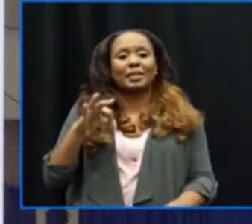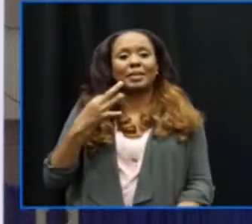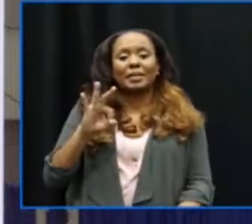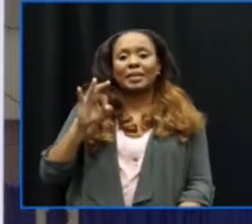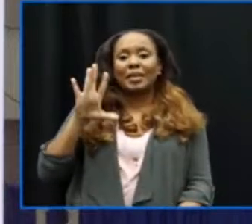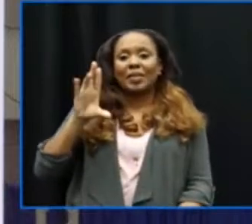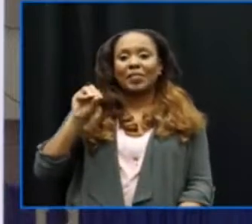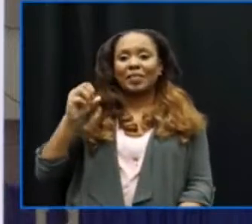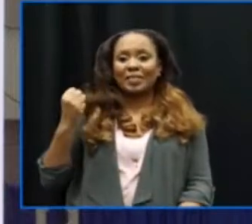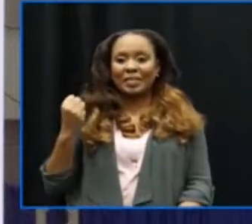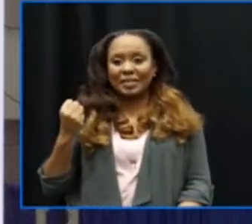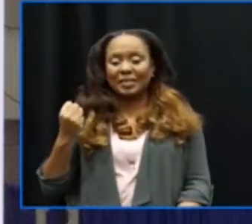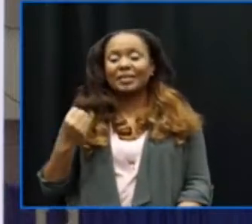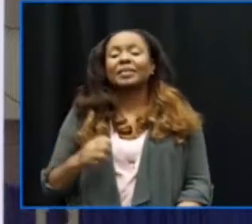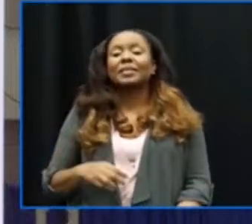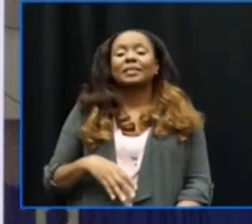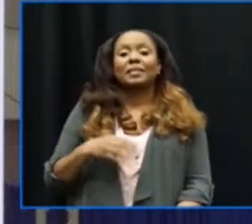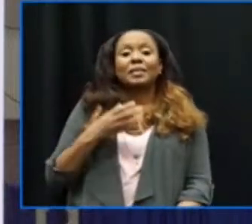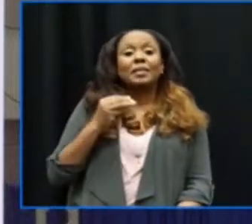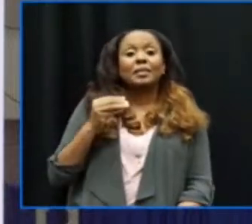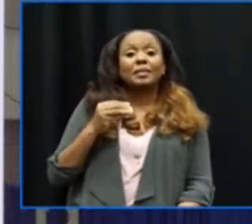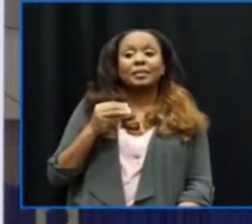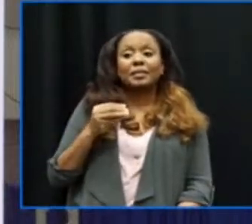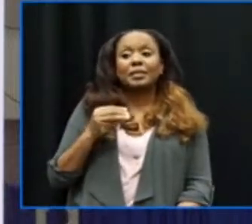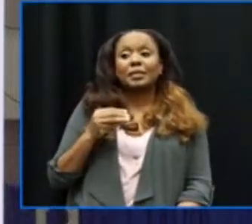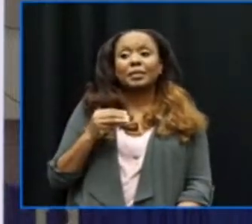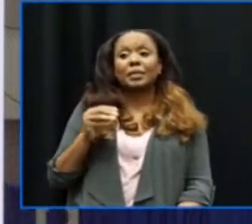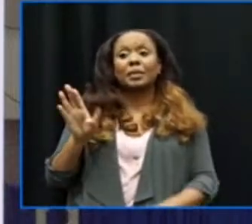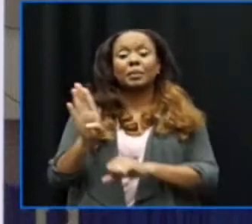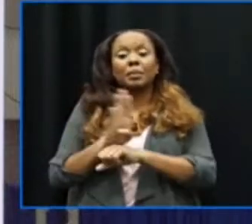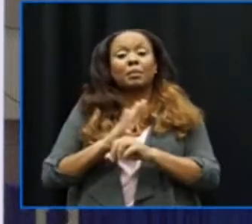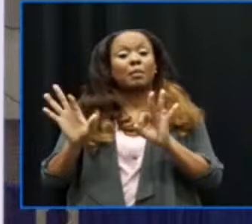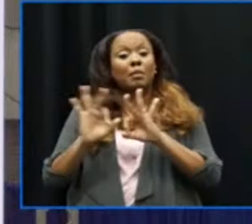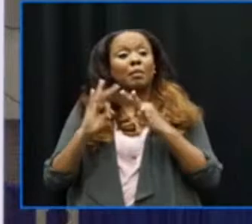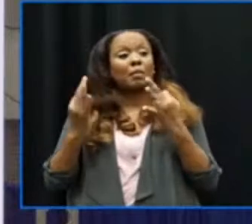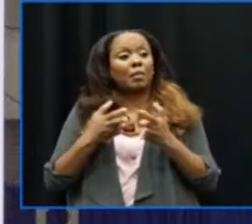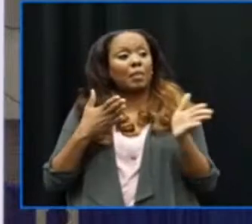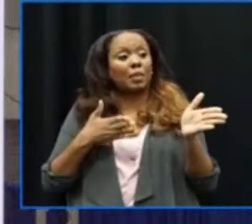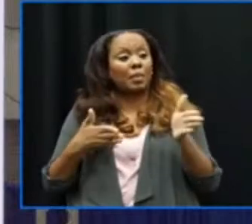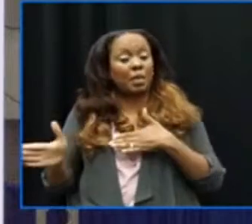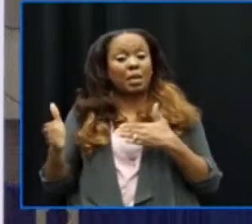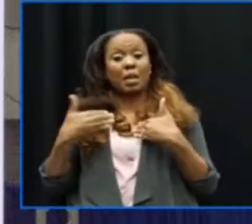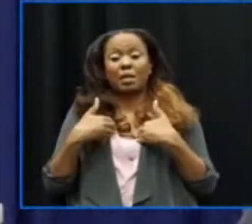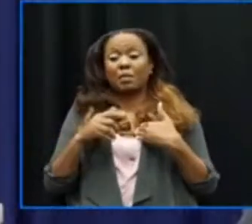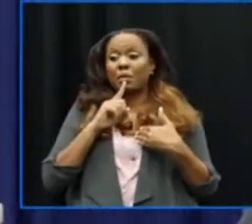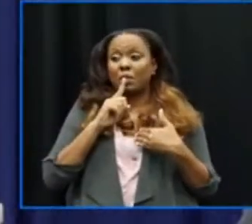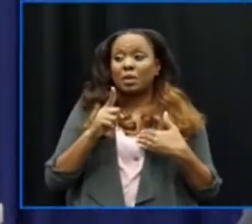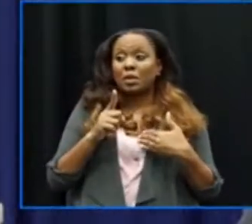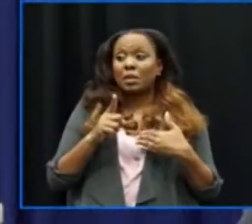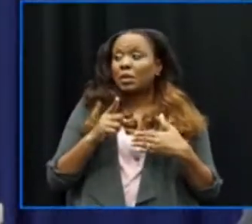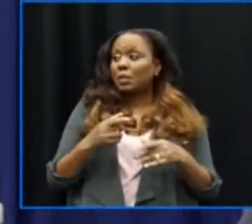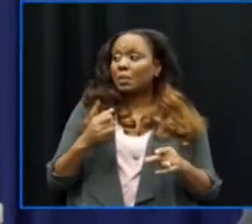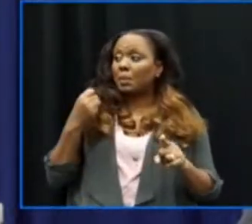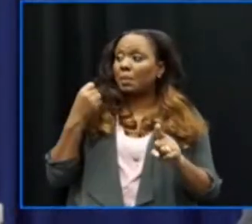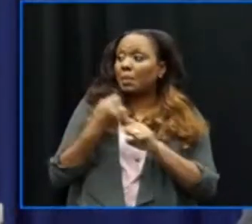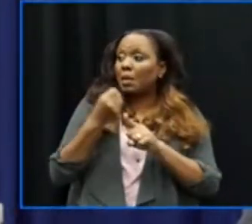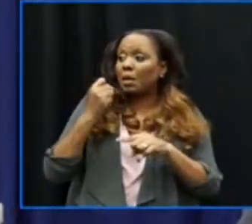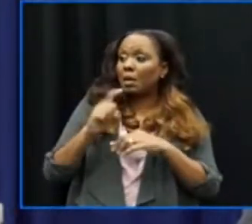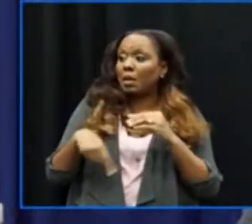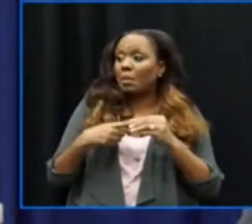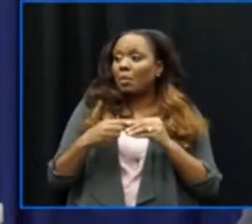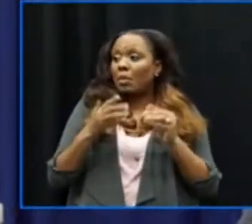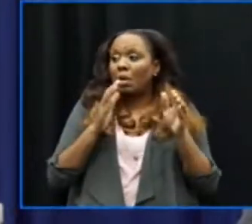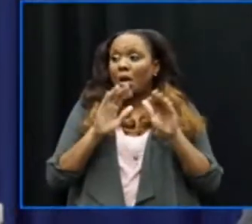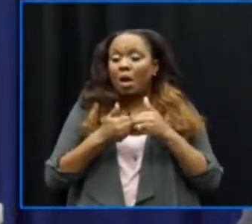Planning Association has excelled in being able to have that kind of impact in terms of family